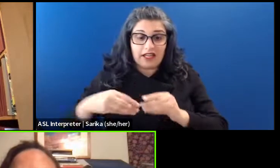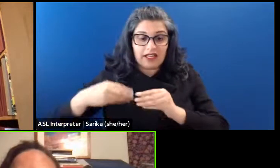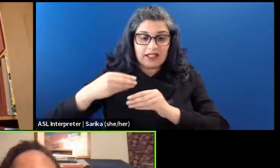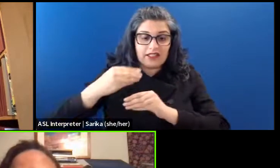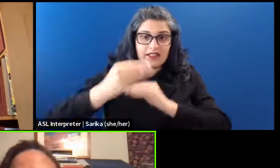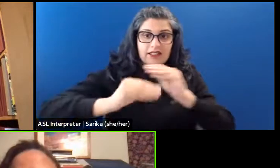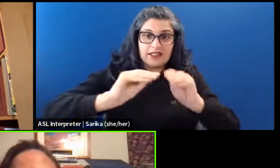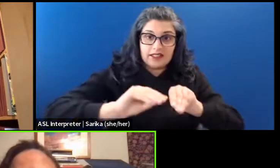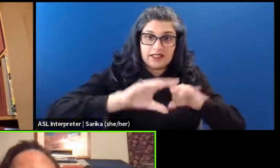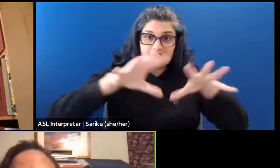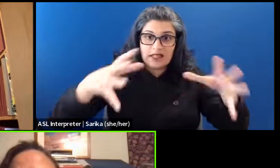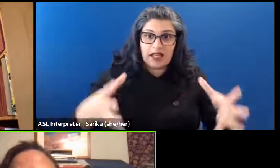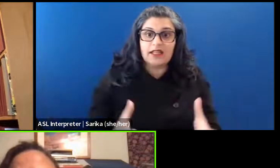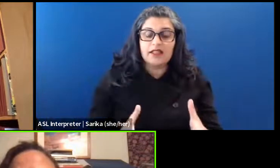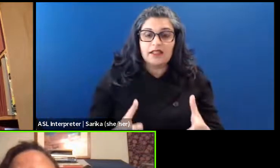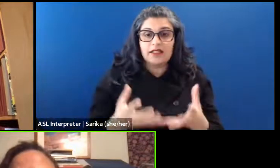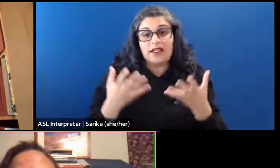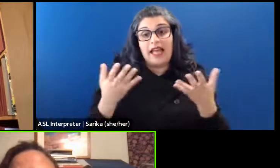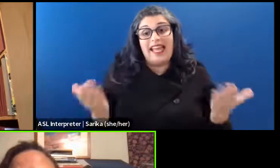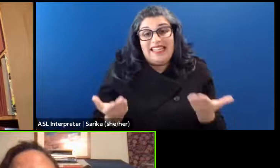in particular.